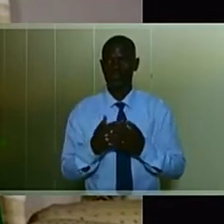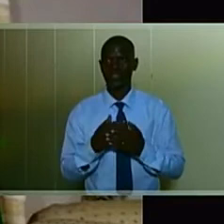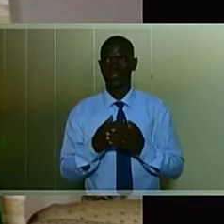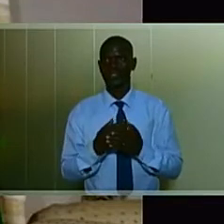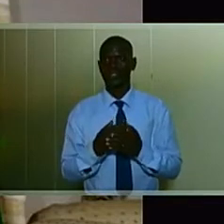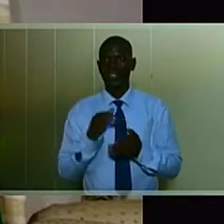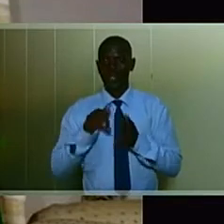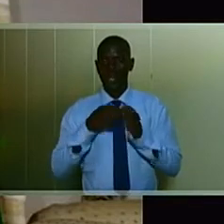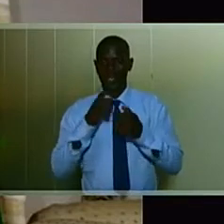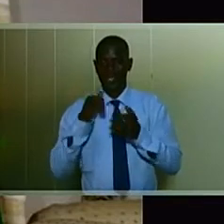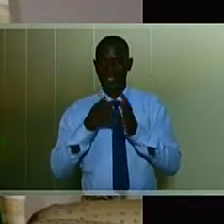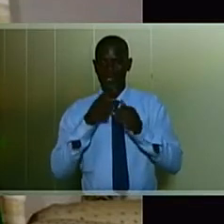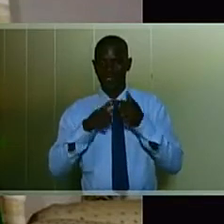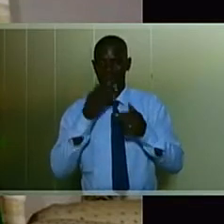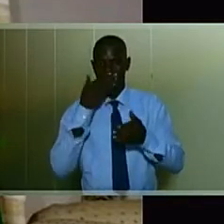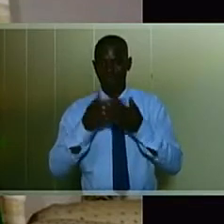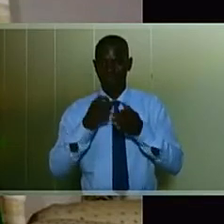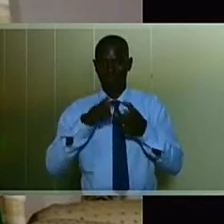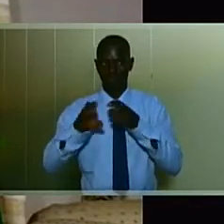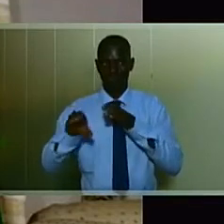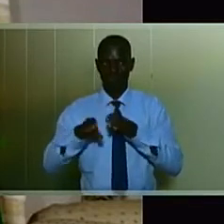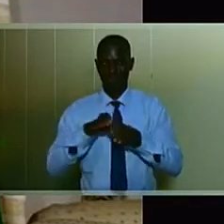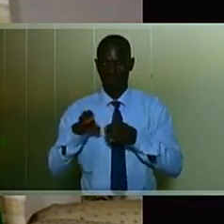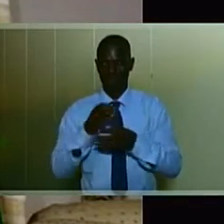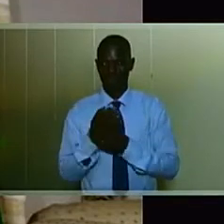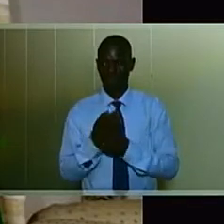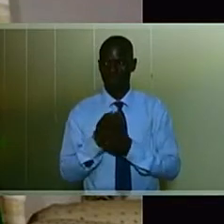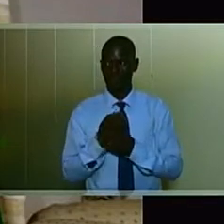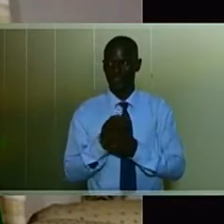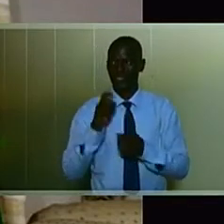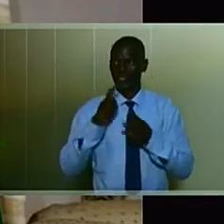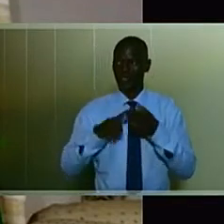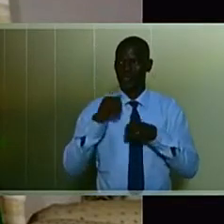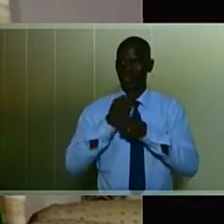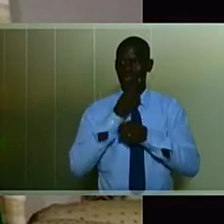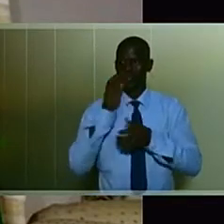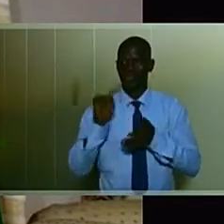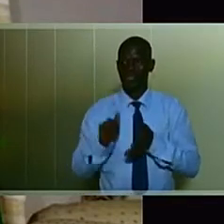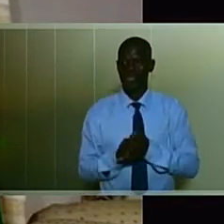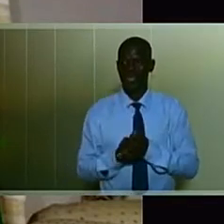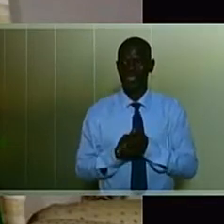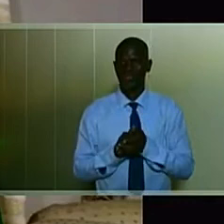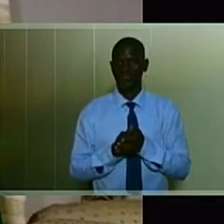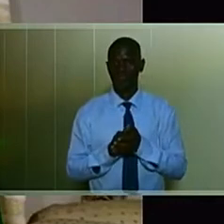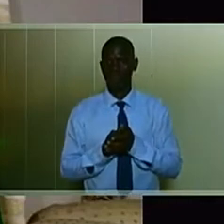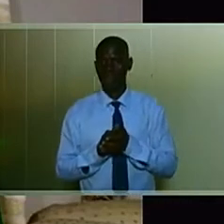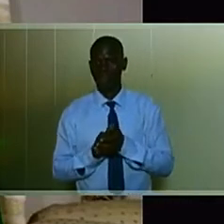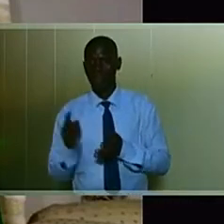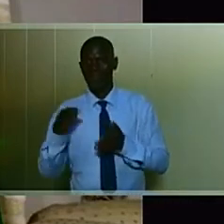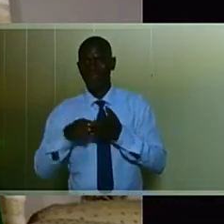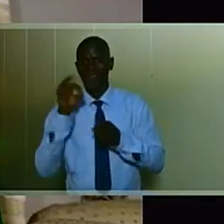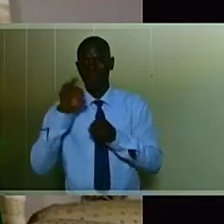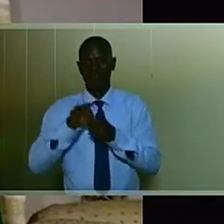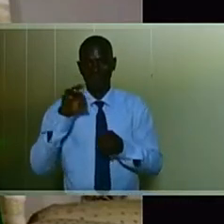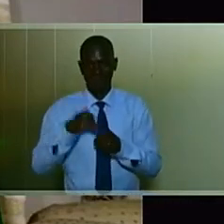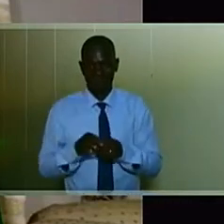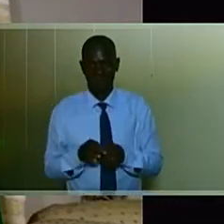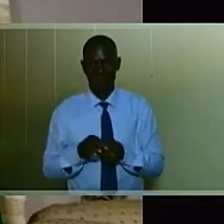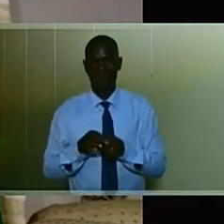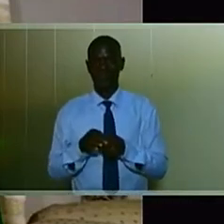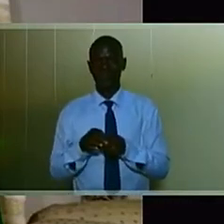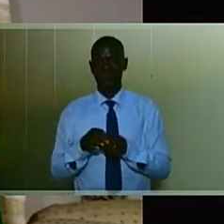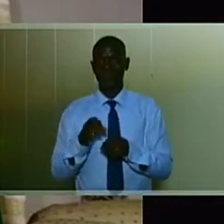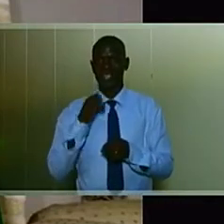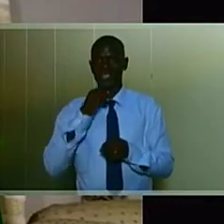Because the commitment of the Ninth Assembly is to ensure that this electoral reform